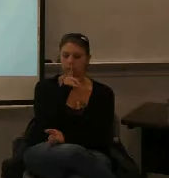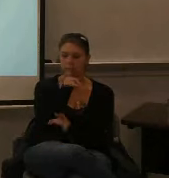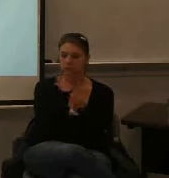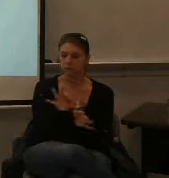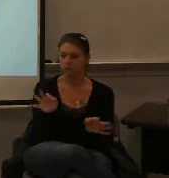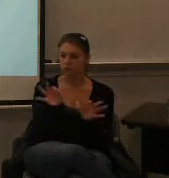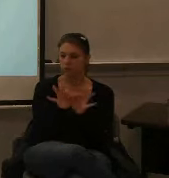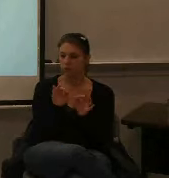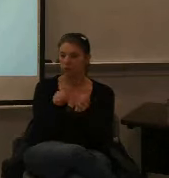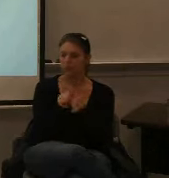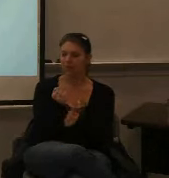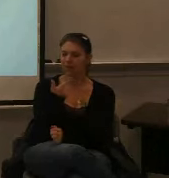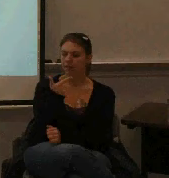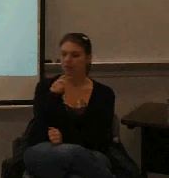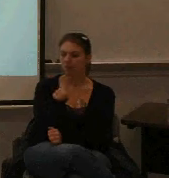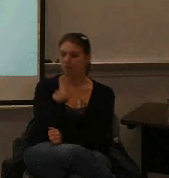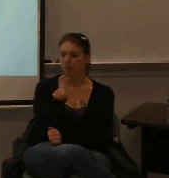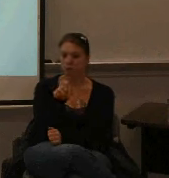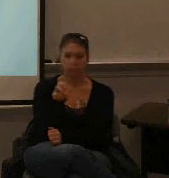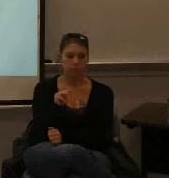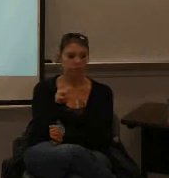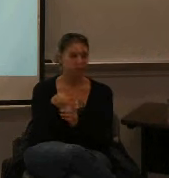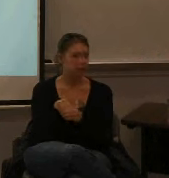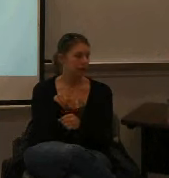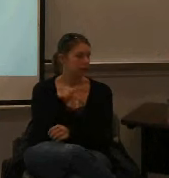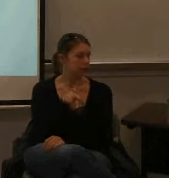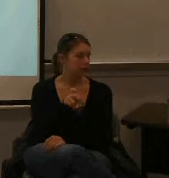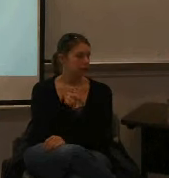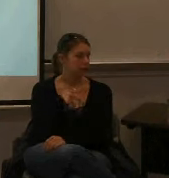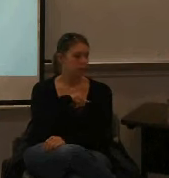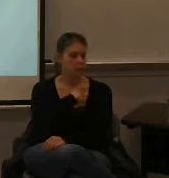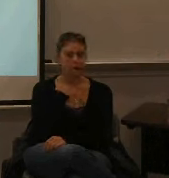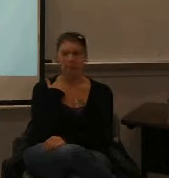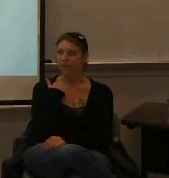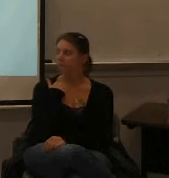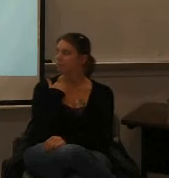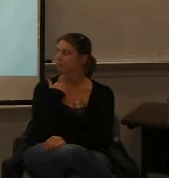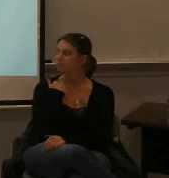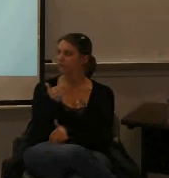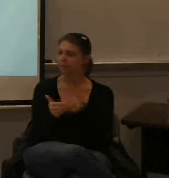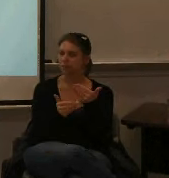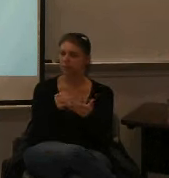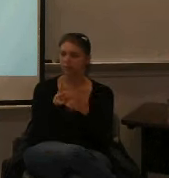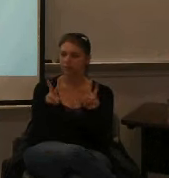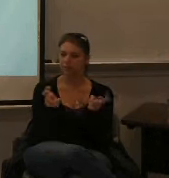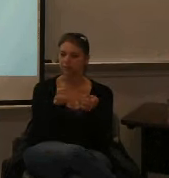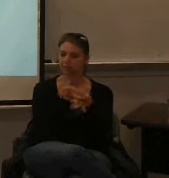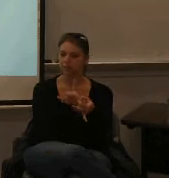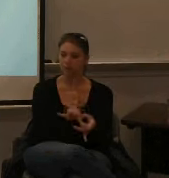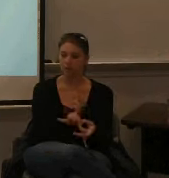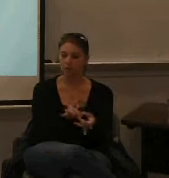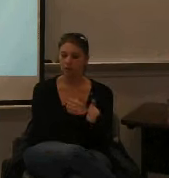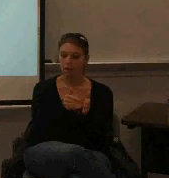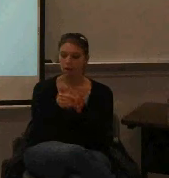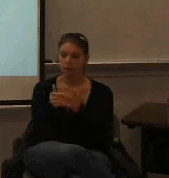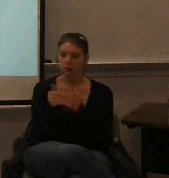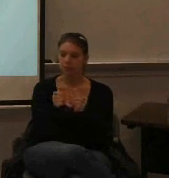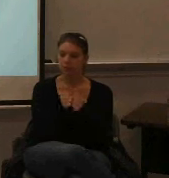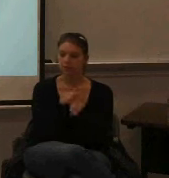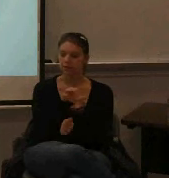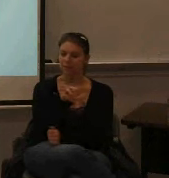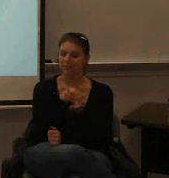in algal blooms matter in lakes. And we have this series of issues that are associated oftentimes